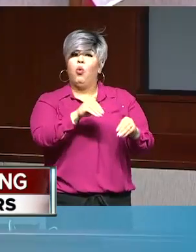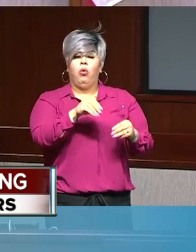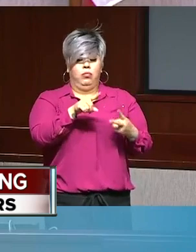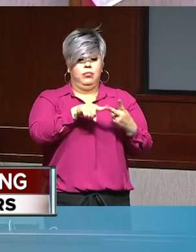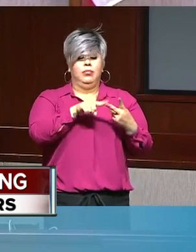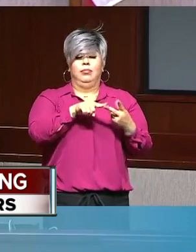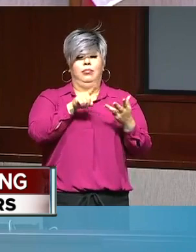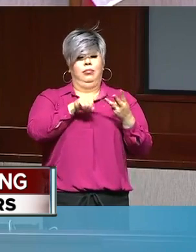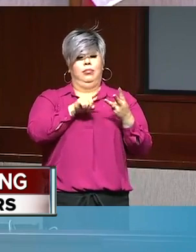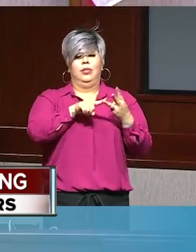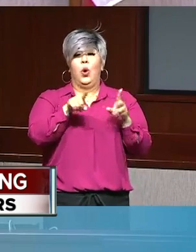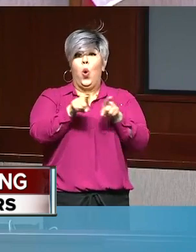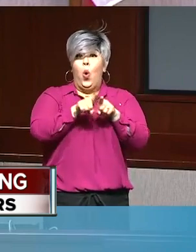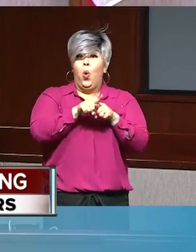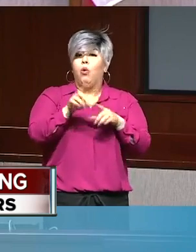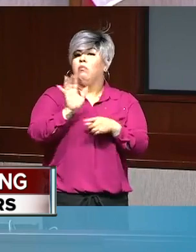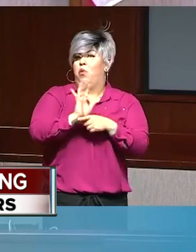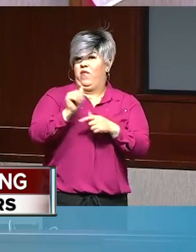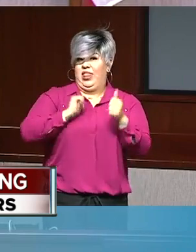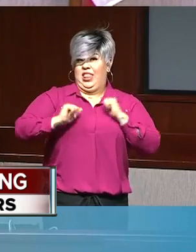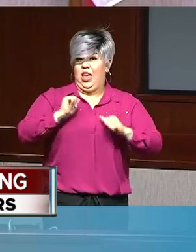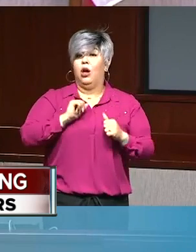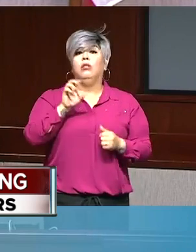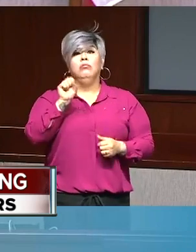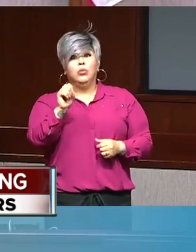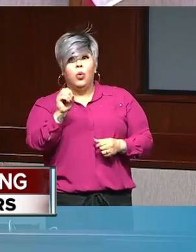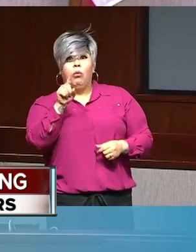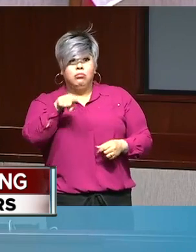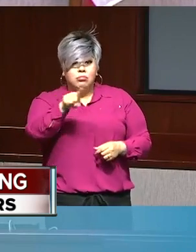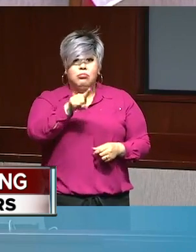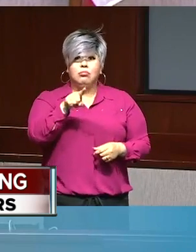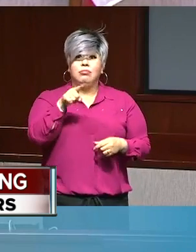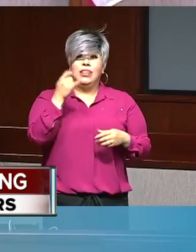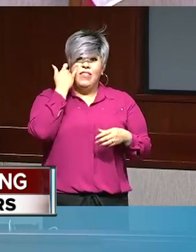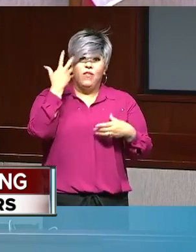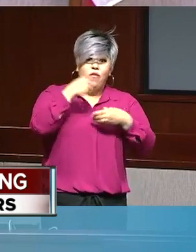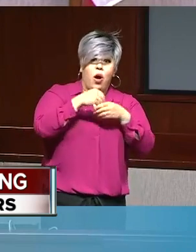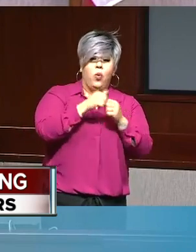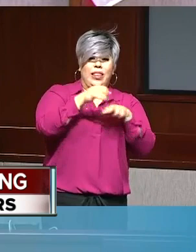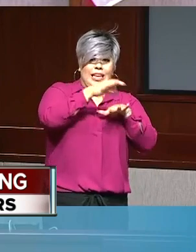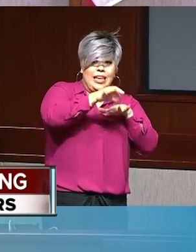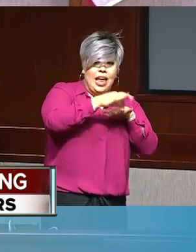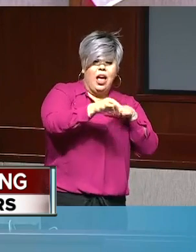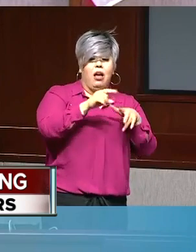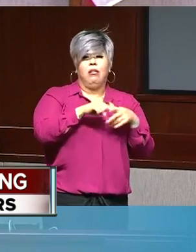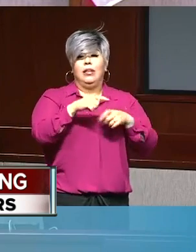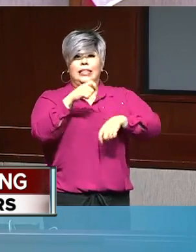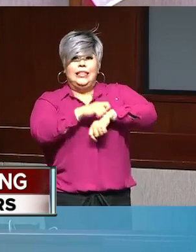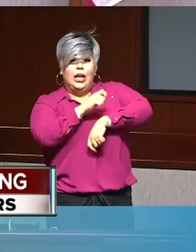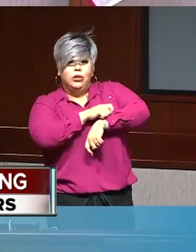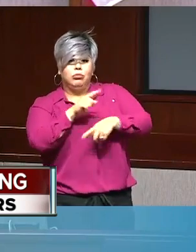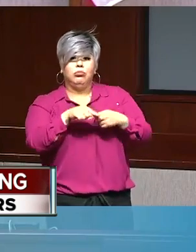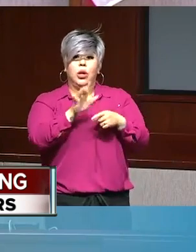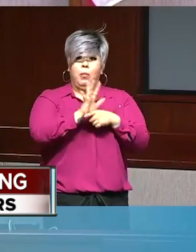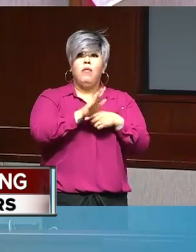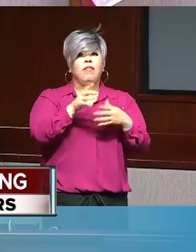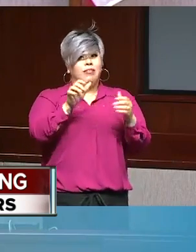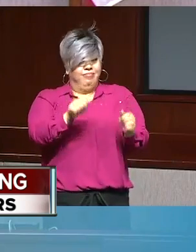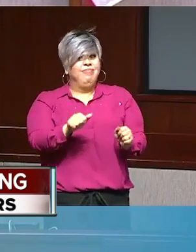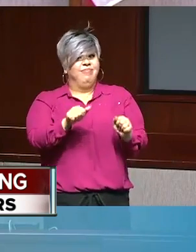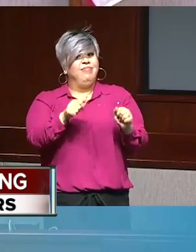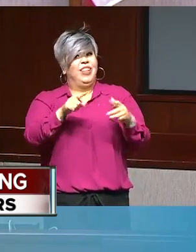of California and here in Kern County, if you're a nail salon or a tattoo shop or a movie theater, you can begin